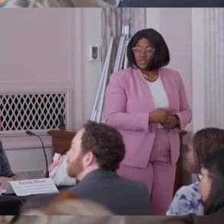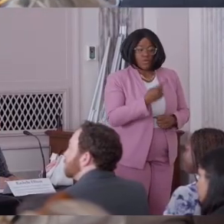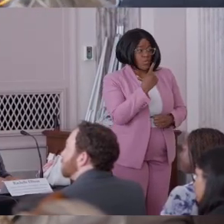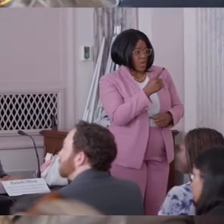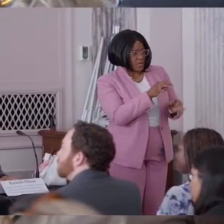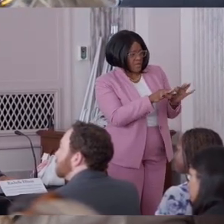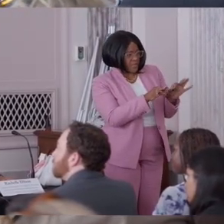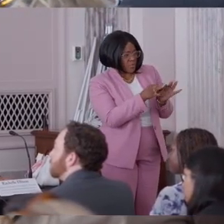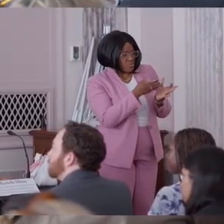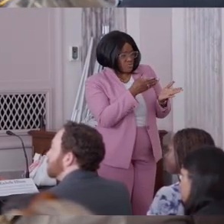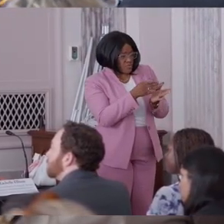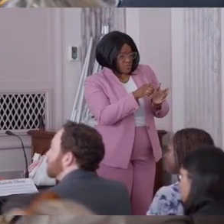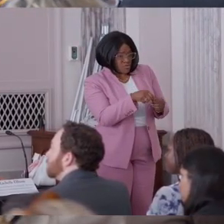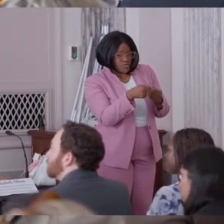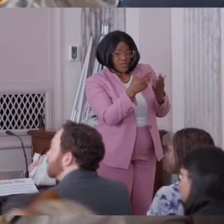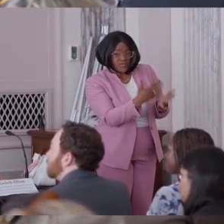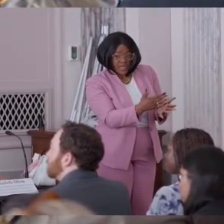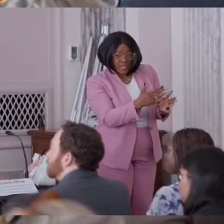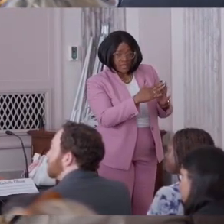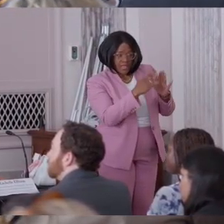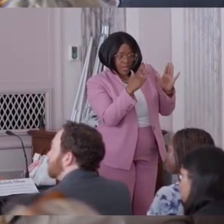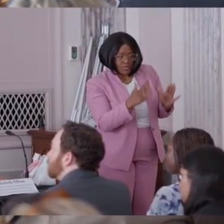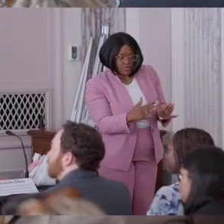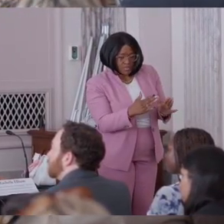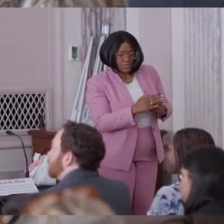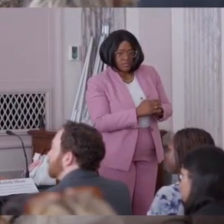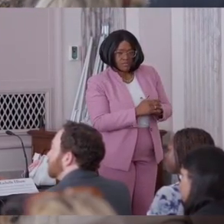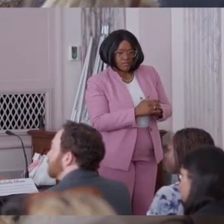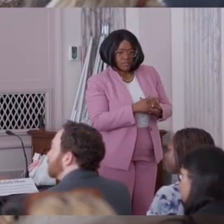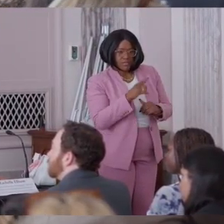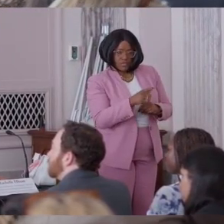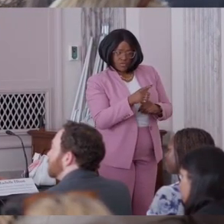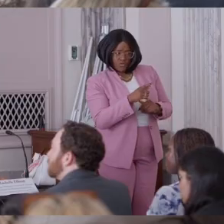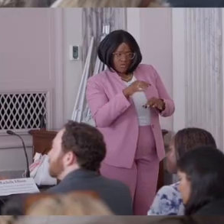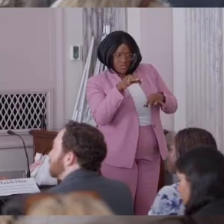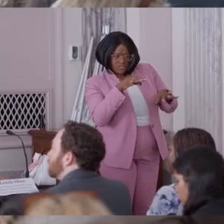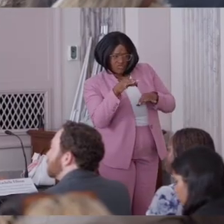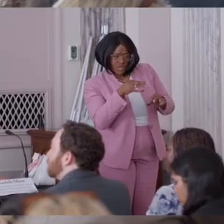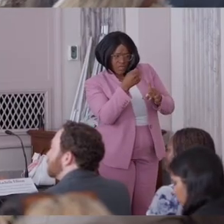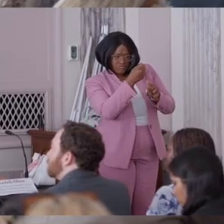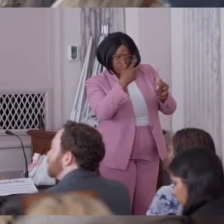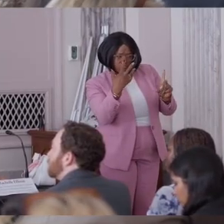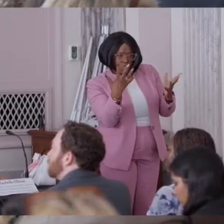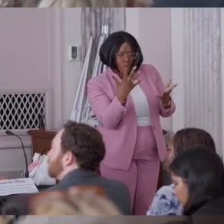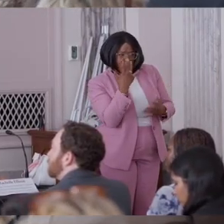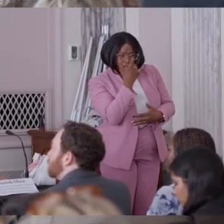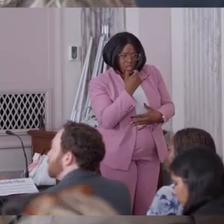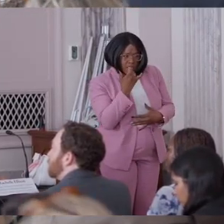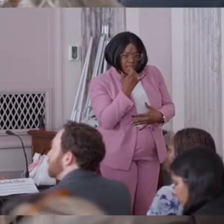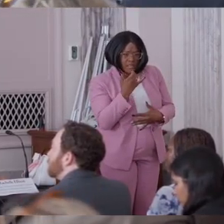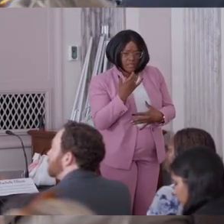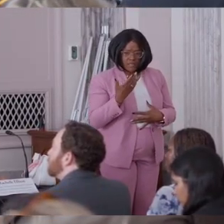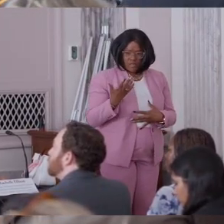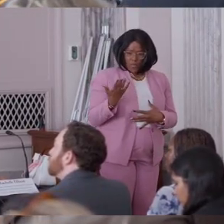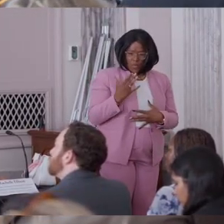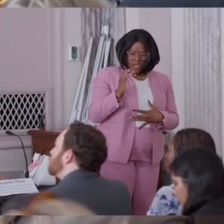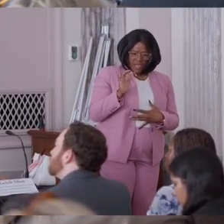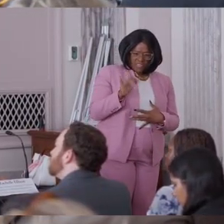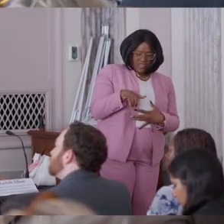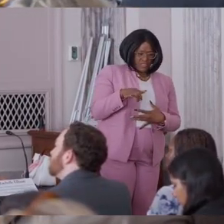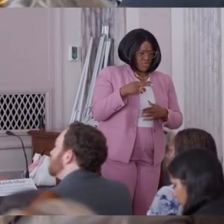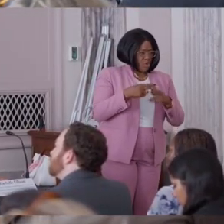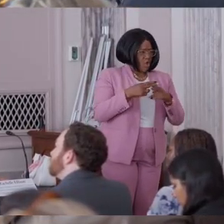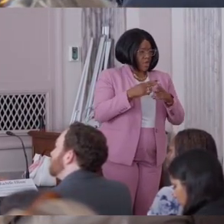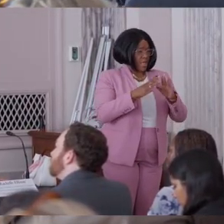key services you provide is supported housing. Can you describe what that looks like and why you use what is called a housing first